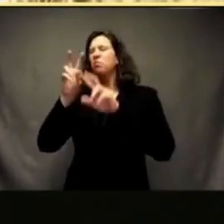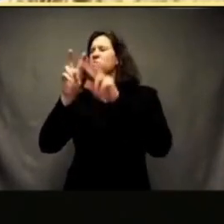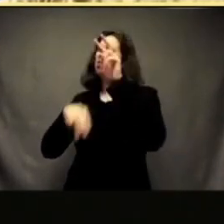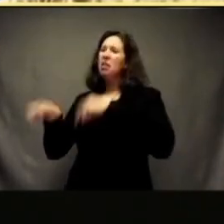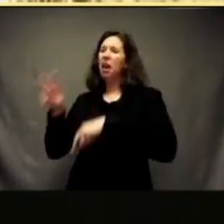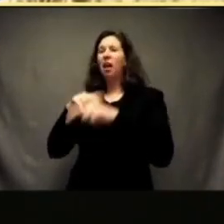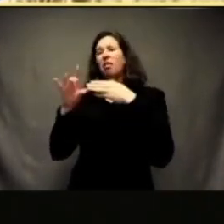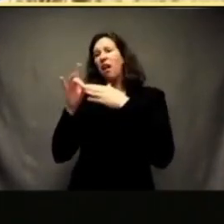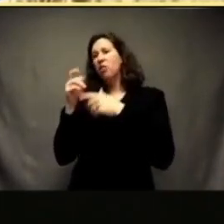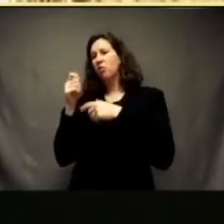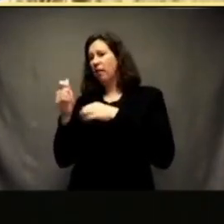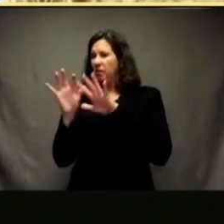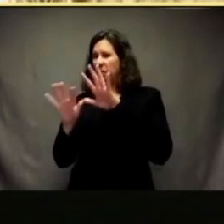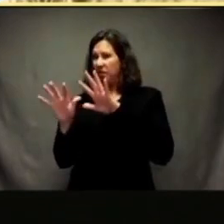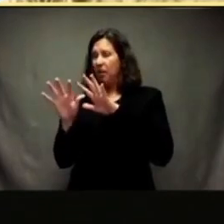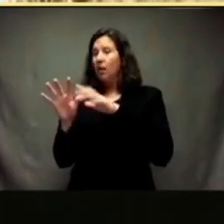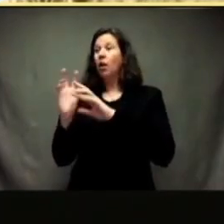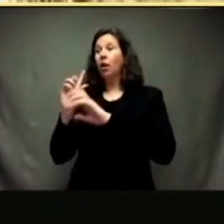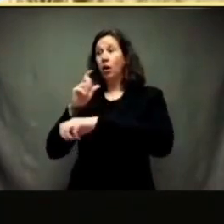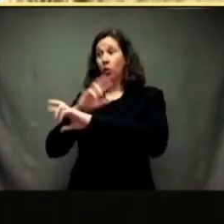can be ready to do this exercise.